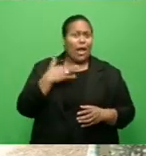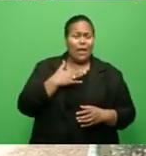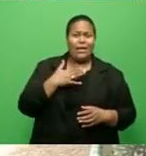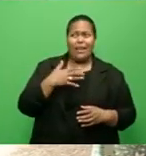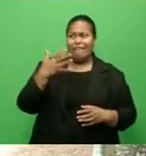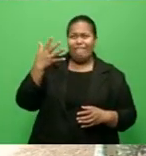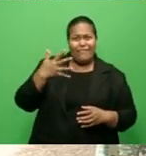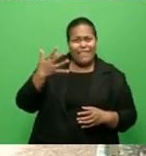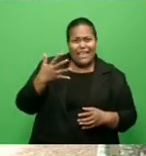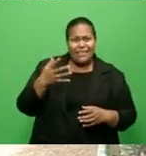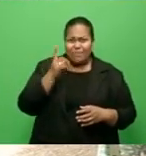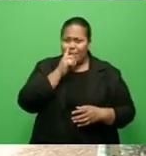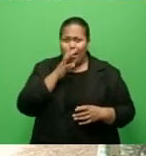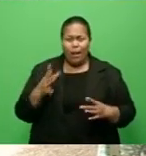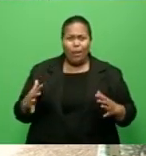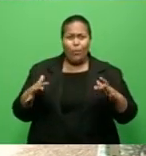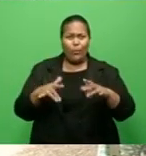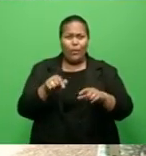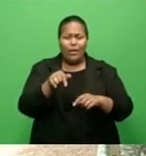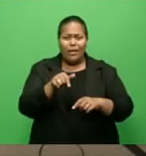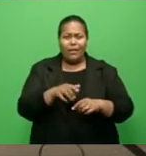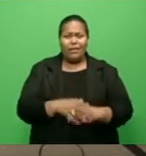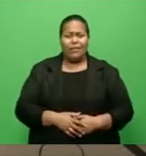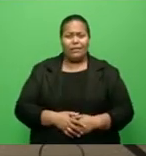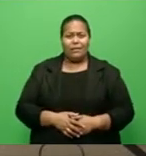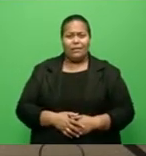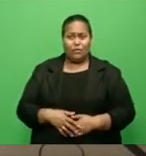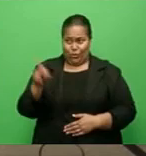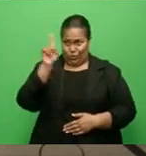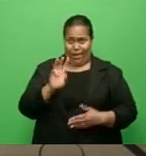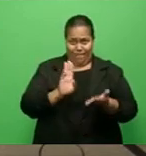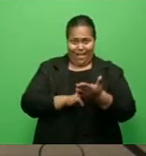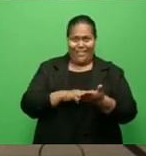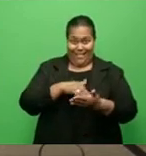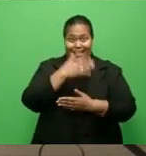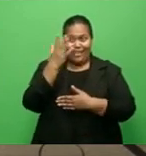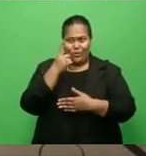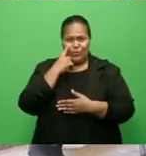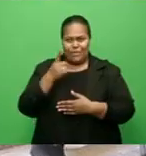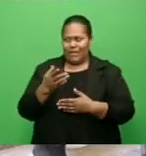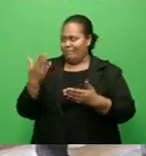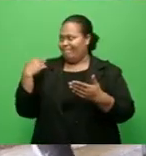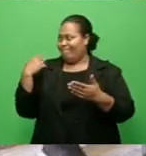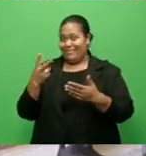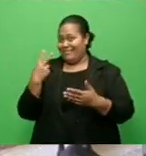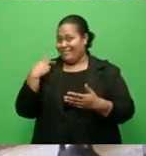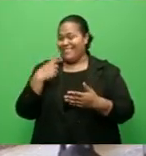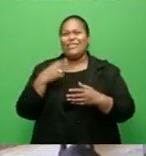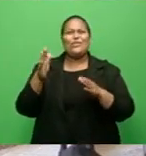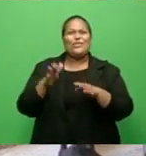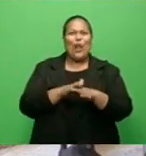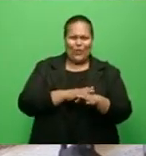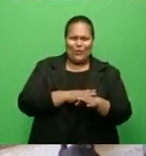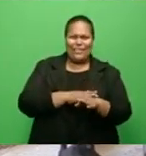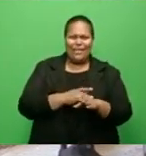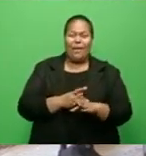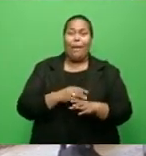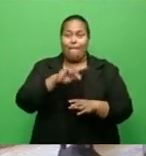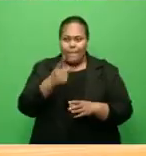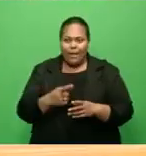affected. On the 25th of April, we only had 2 vendors, And then we started to grow quite